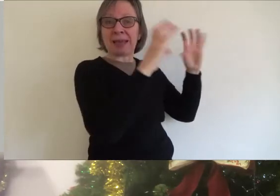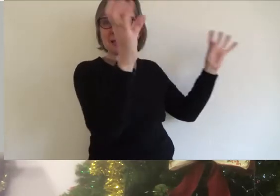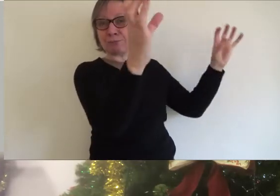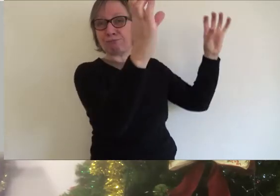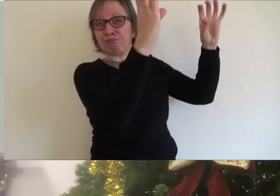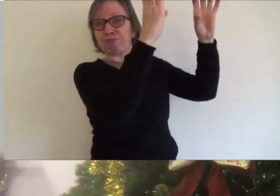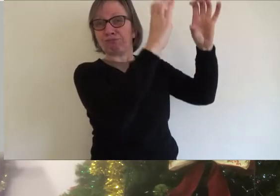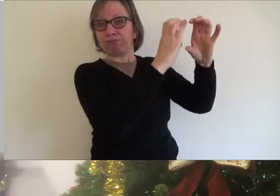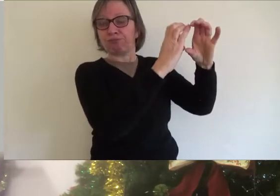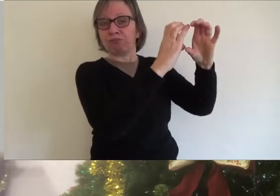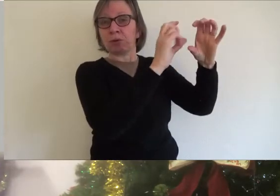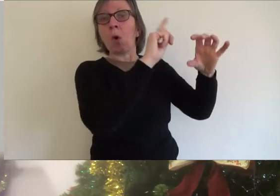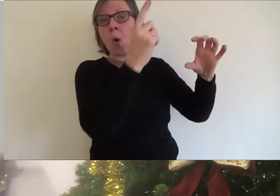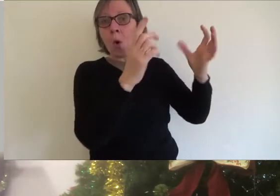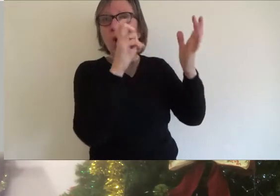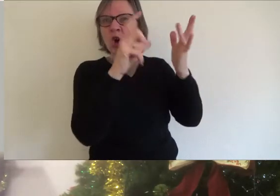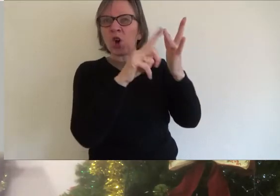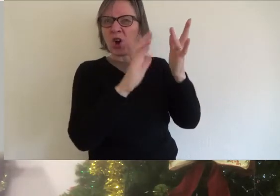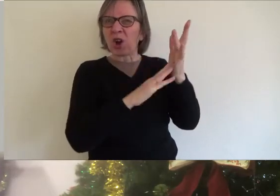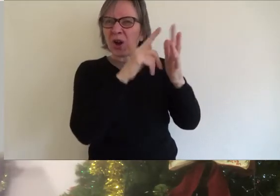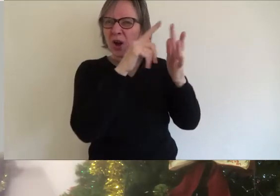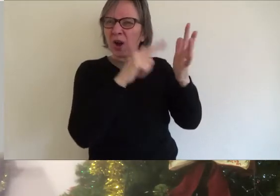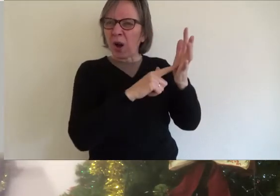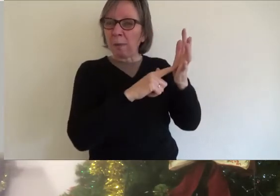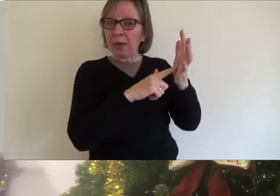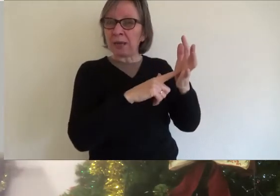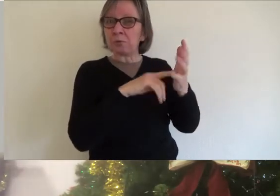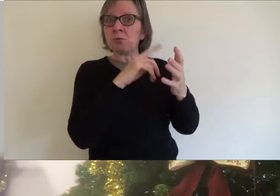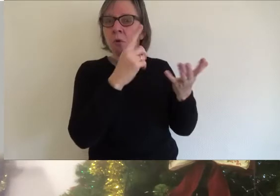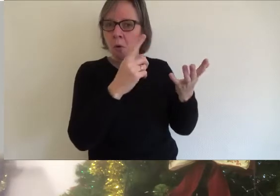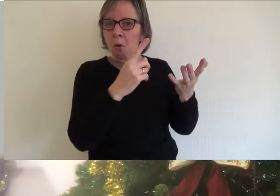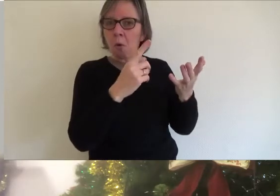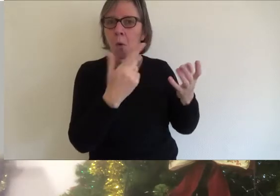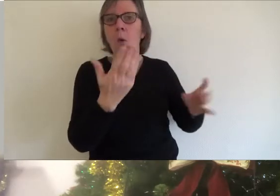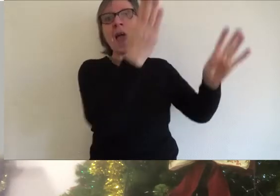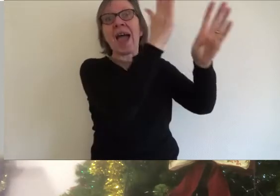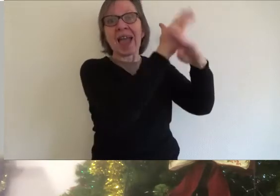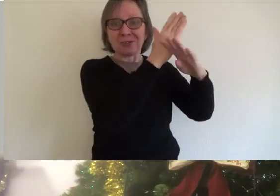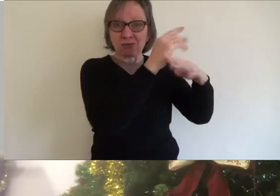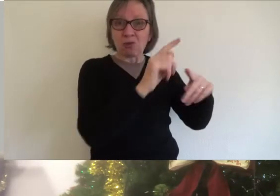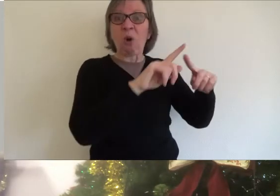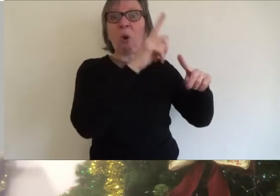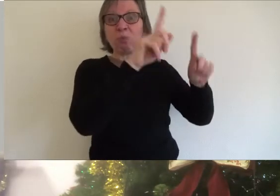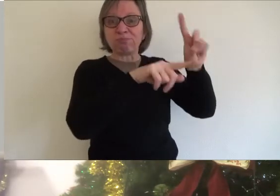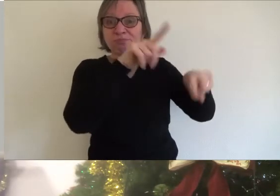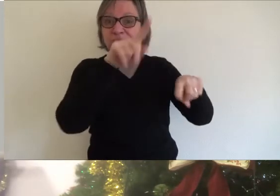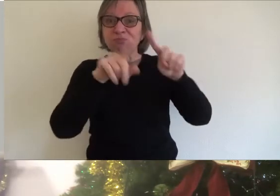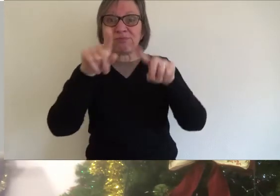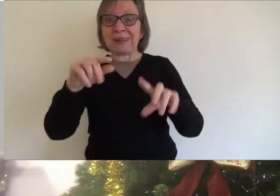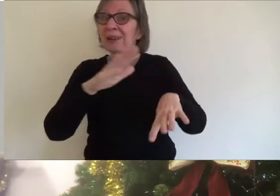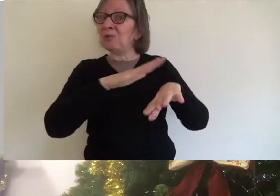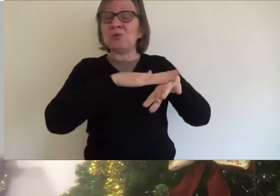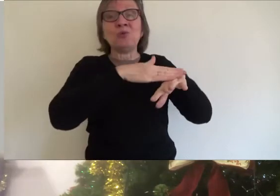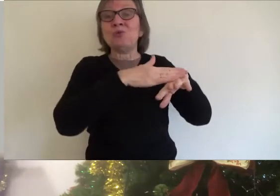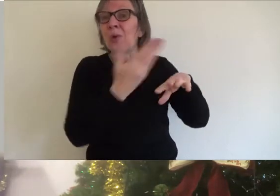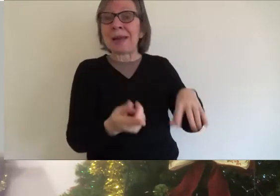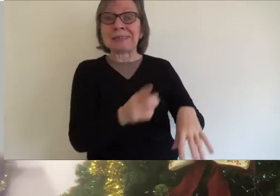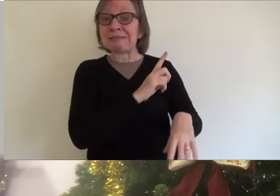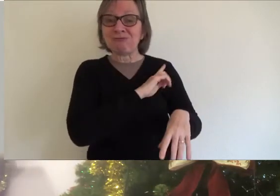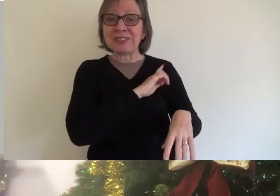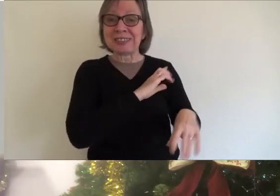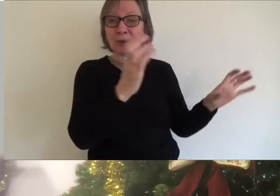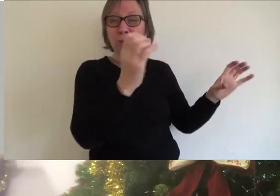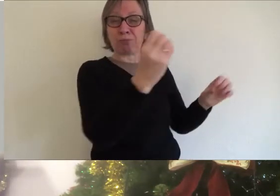something entirely supernatural that God sent. Some have suggested it was an angel that guided the way. It doesn't really